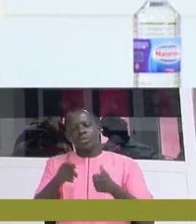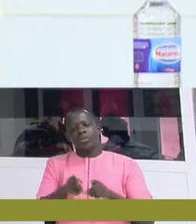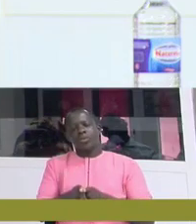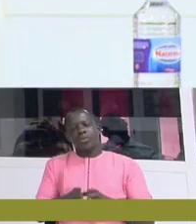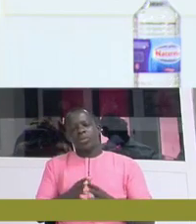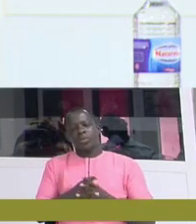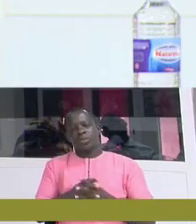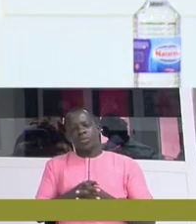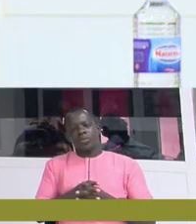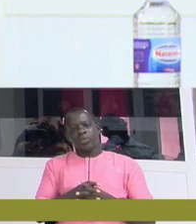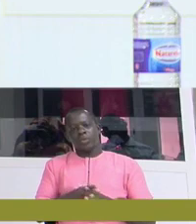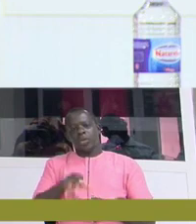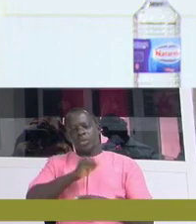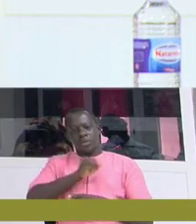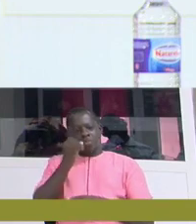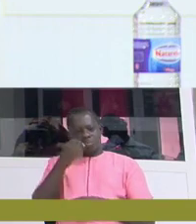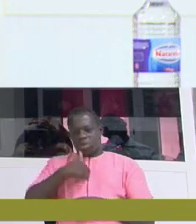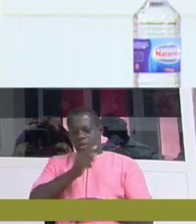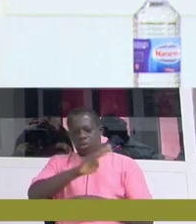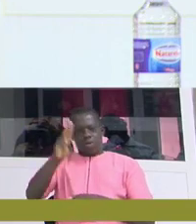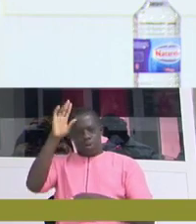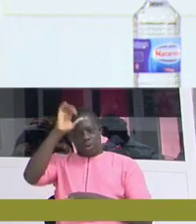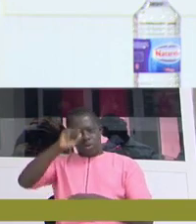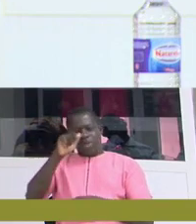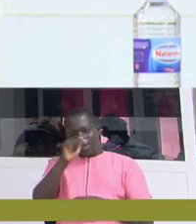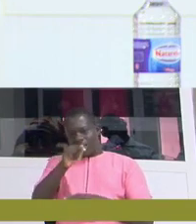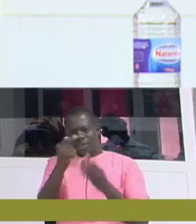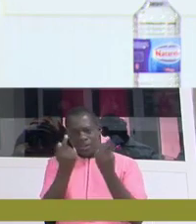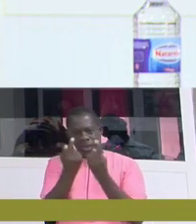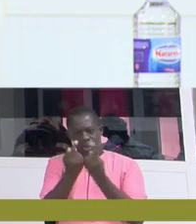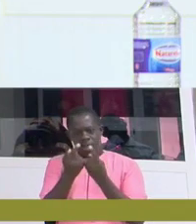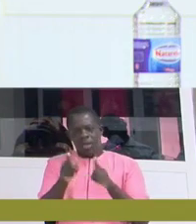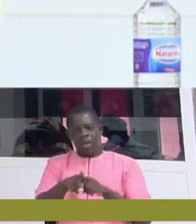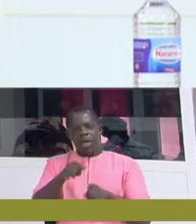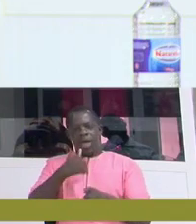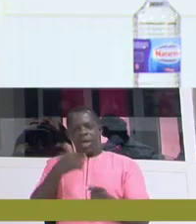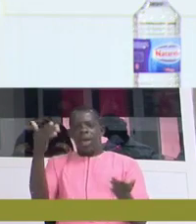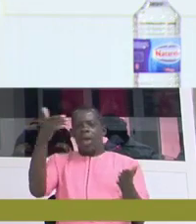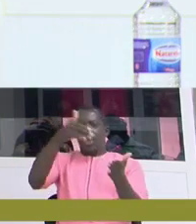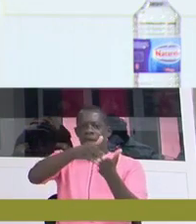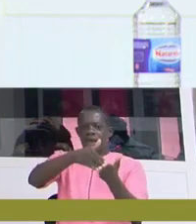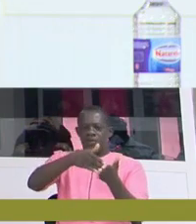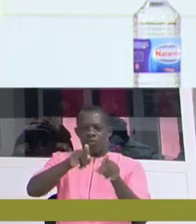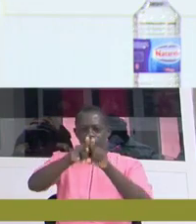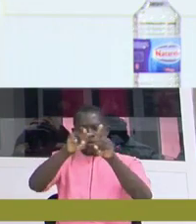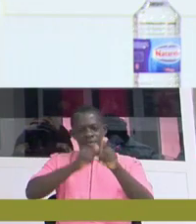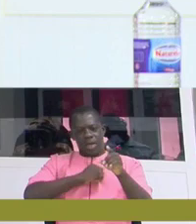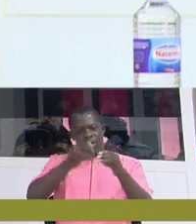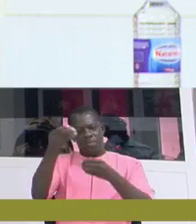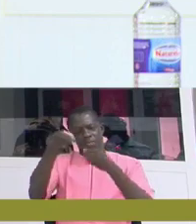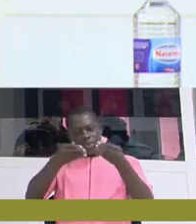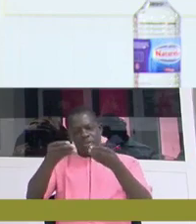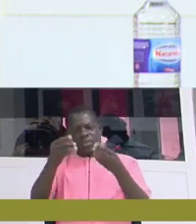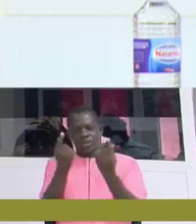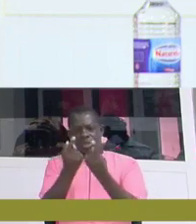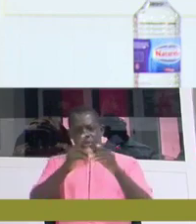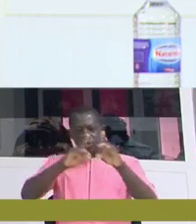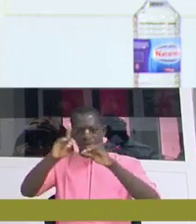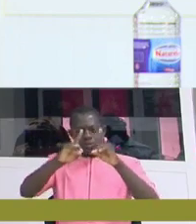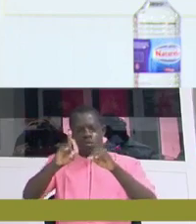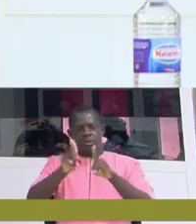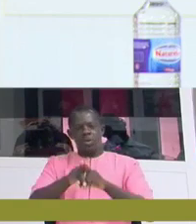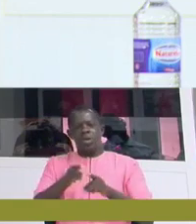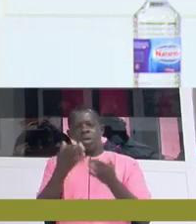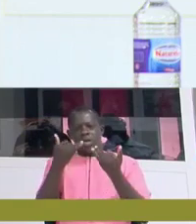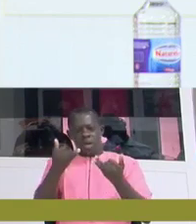Nkaya badi, nte man yung understand. I said, but I don't understand. Nte natam hajo menna jang. the business that I came here for. Anung kana dum bungo kon jam fo